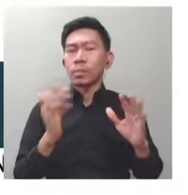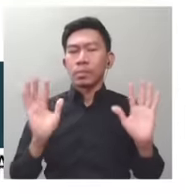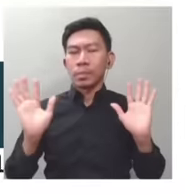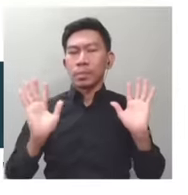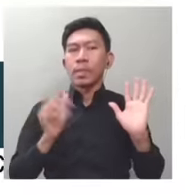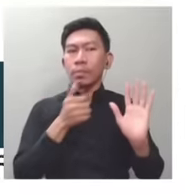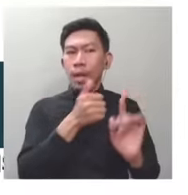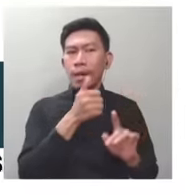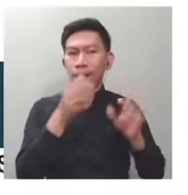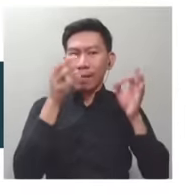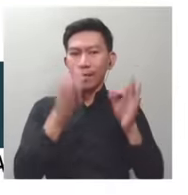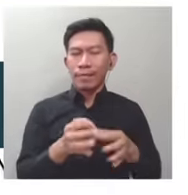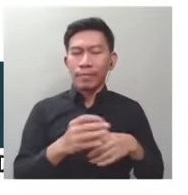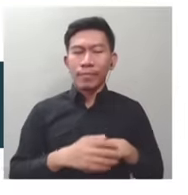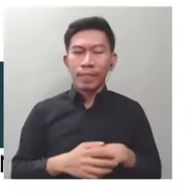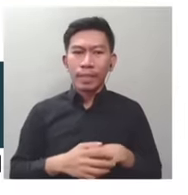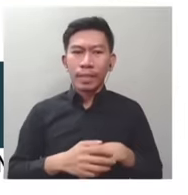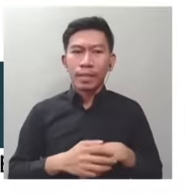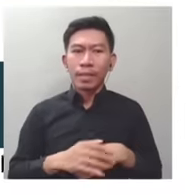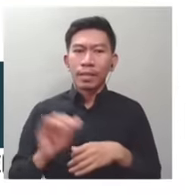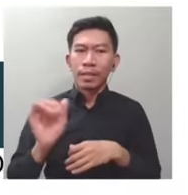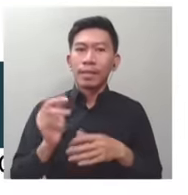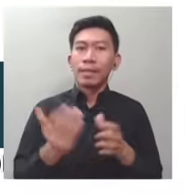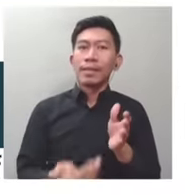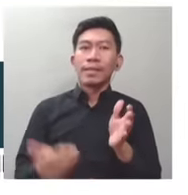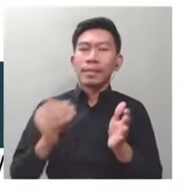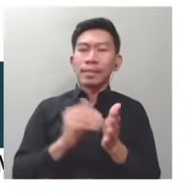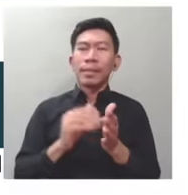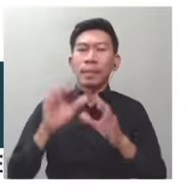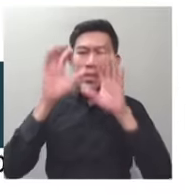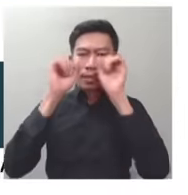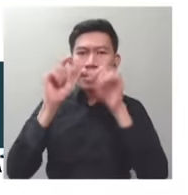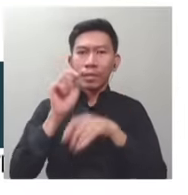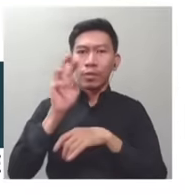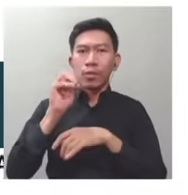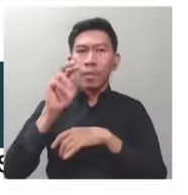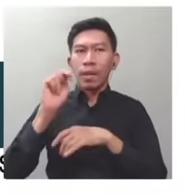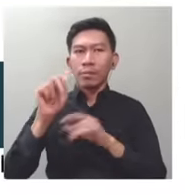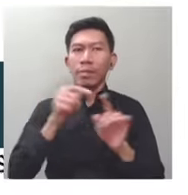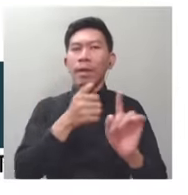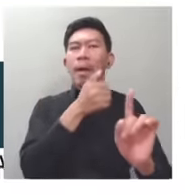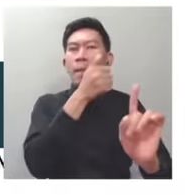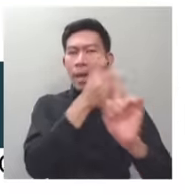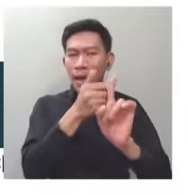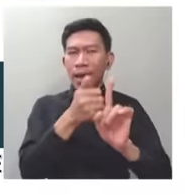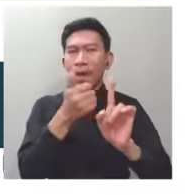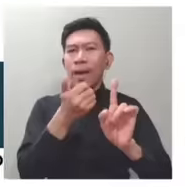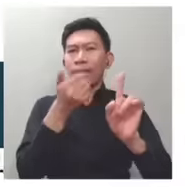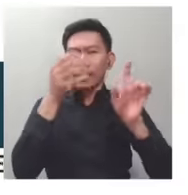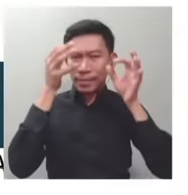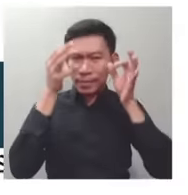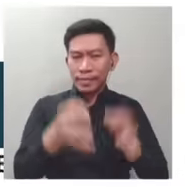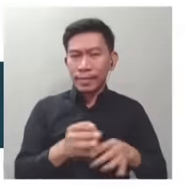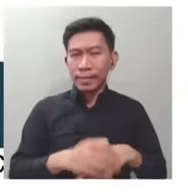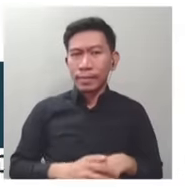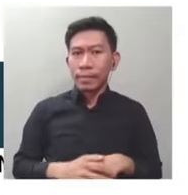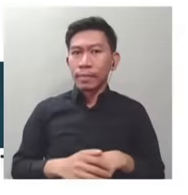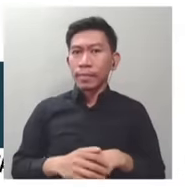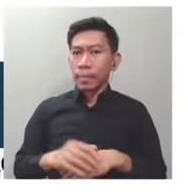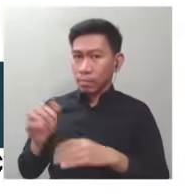his stake. Referring back to President Truman, the buck stops with him. But is there a sense of urgency?